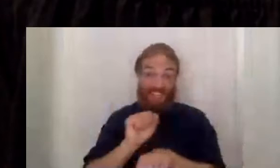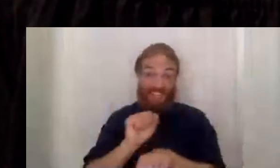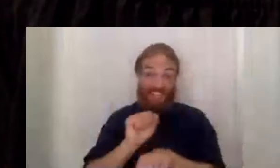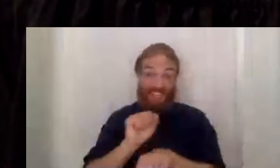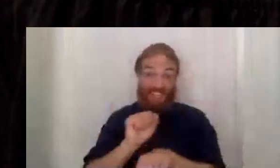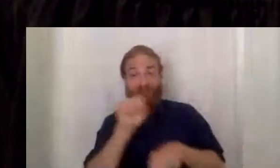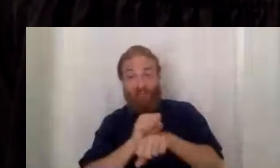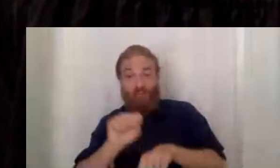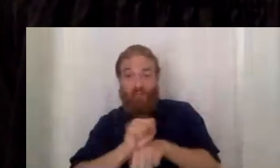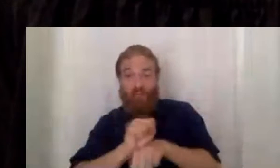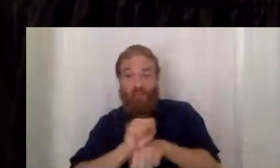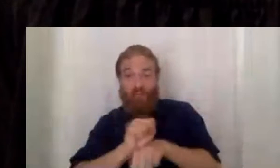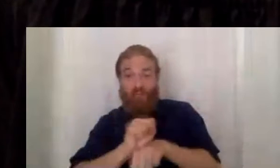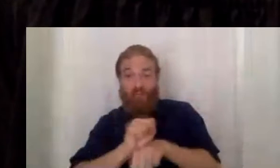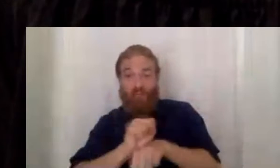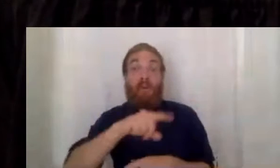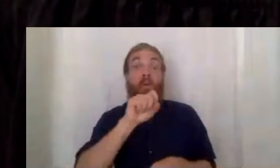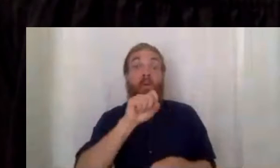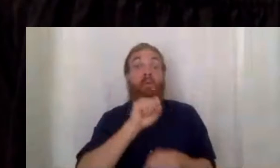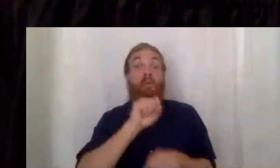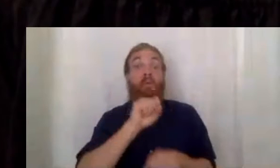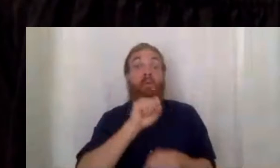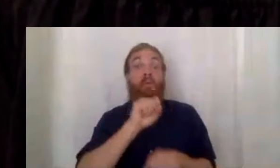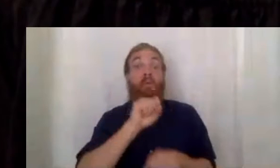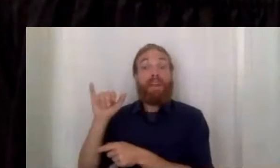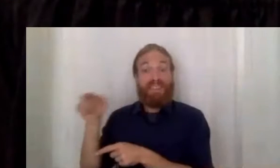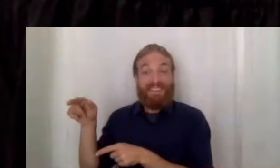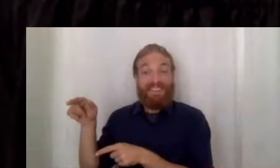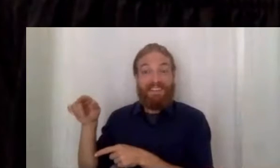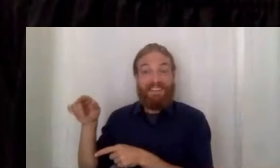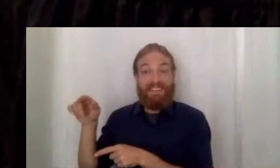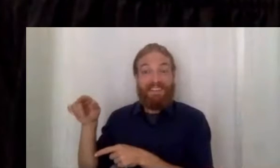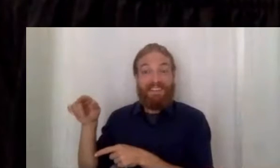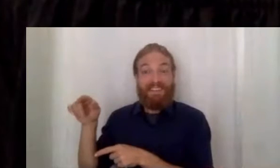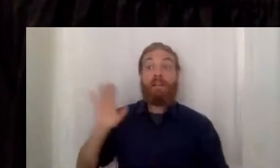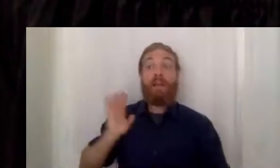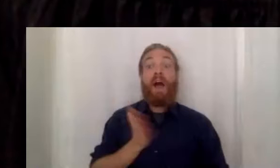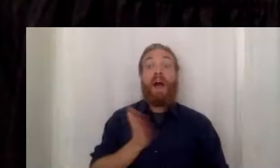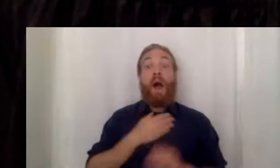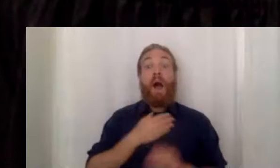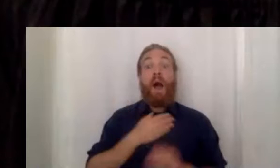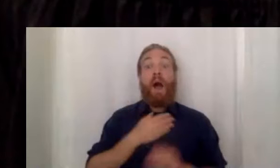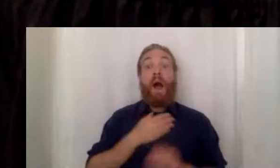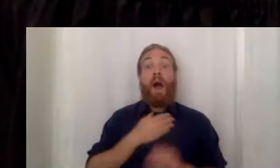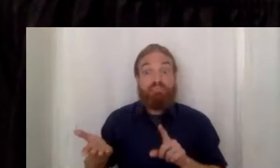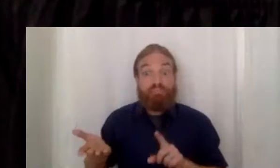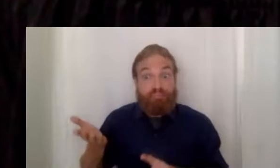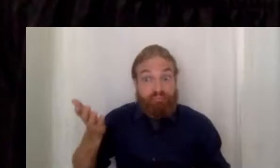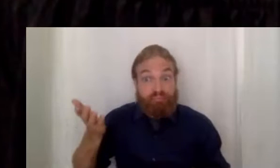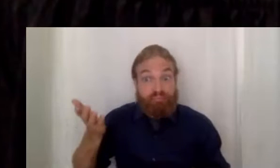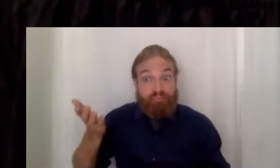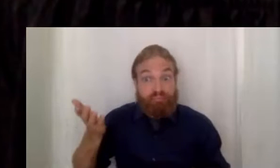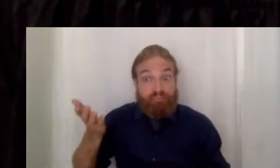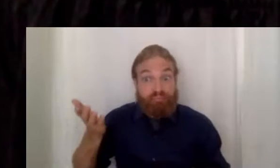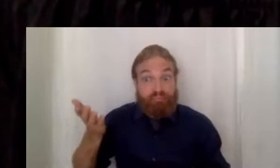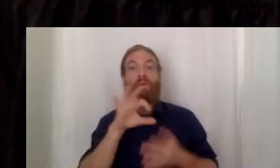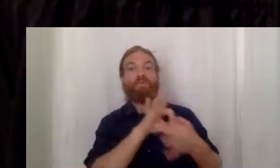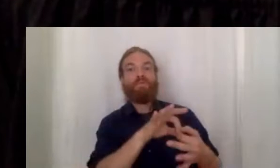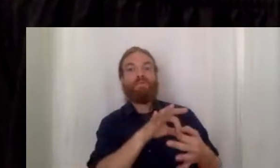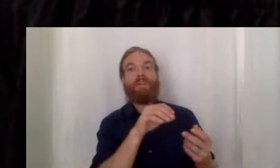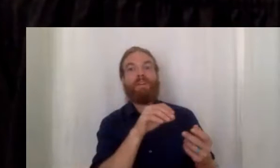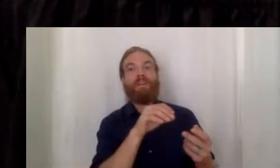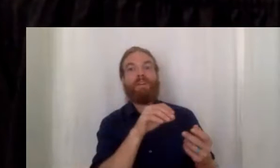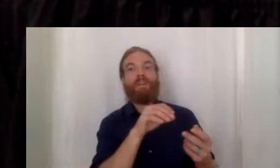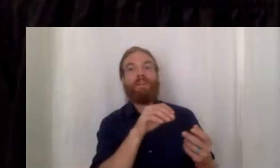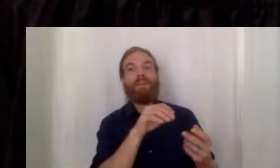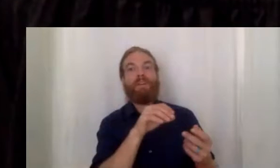you heard from Lori Cleaton and some of the underspending as it relates to some of our staffing and being stretched. We are